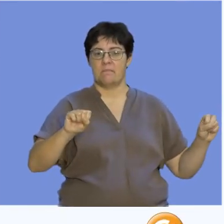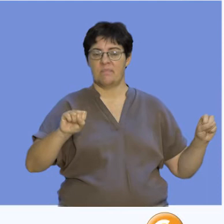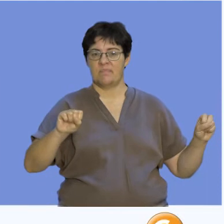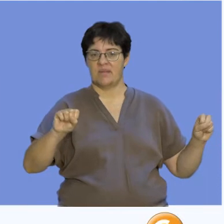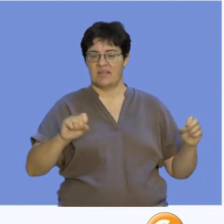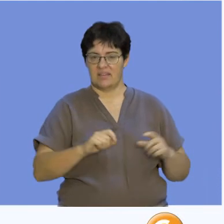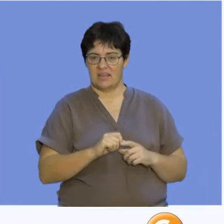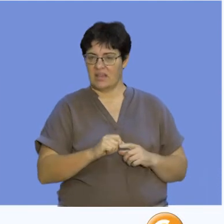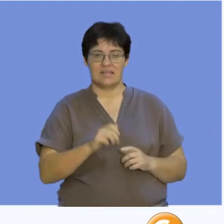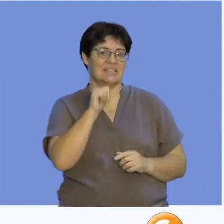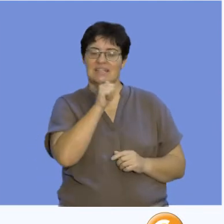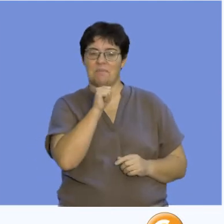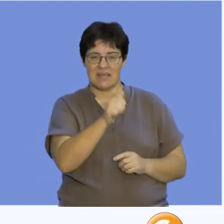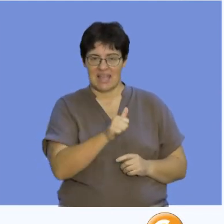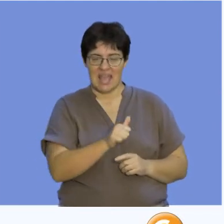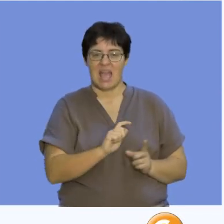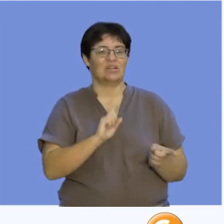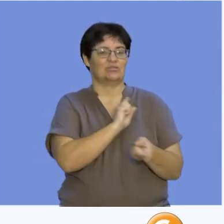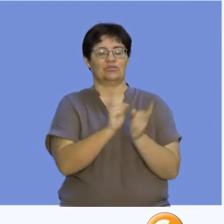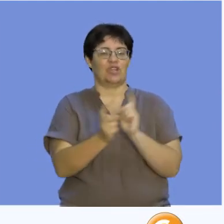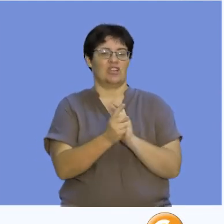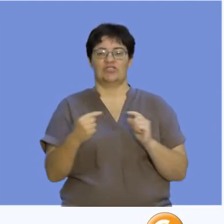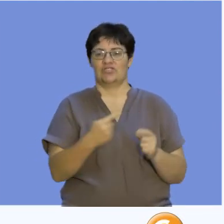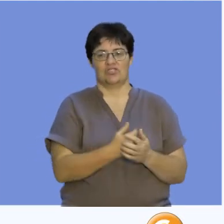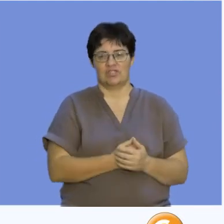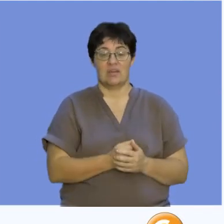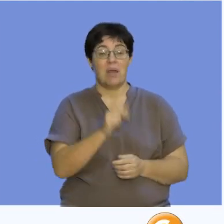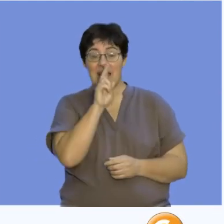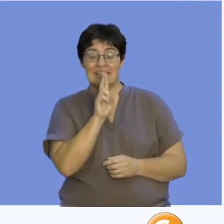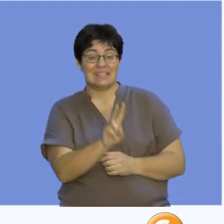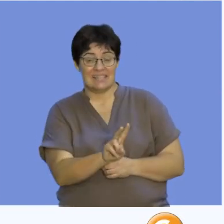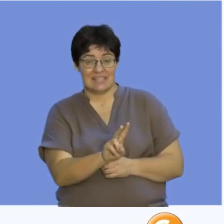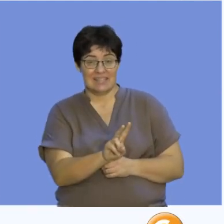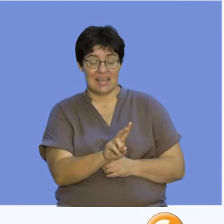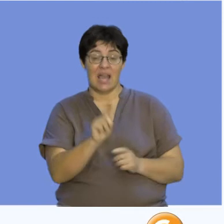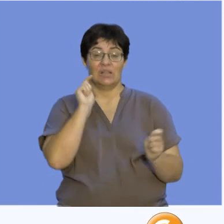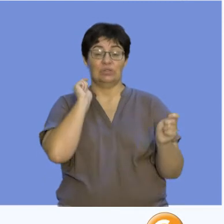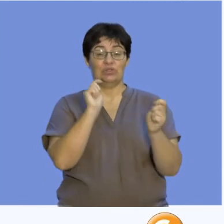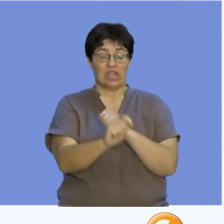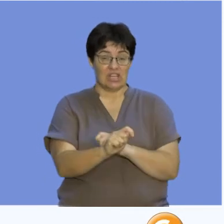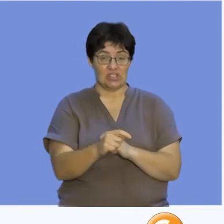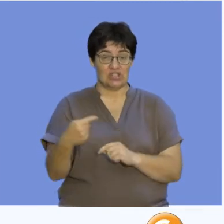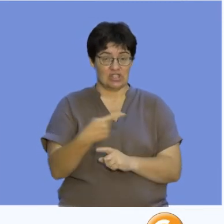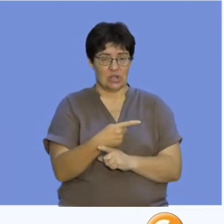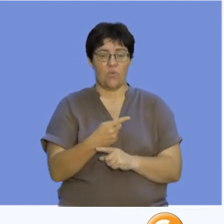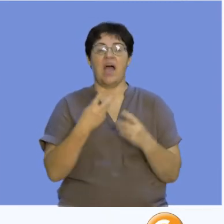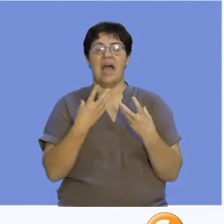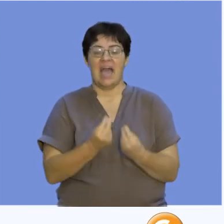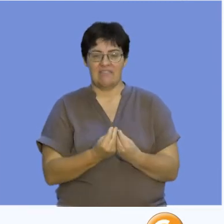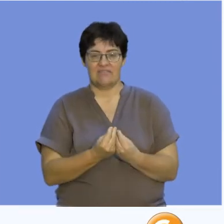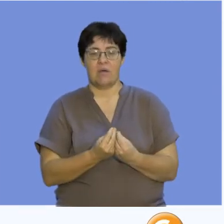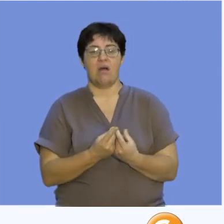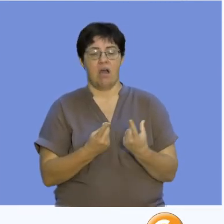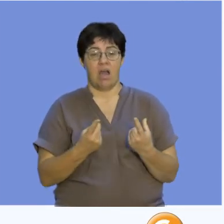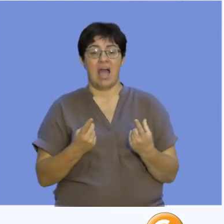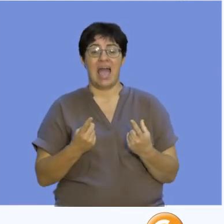It doesn't matter that it changed direction. But can you see that by changing direction, we had a much bigger loss